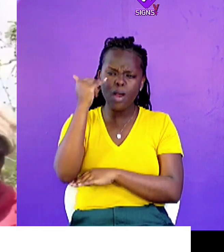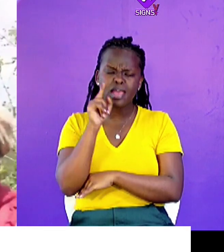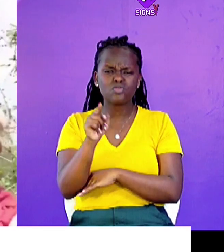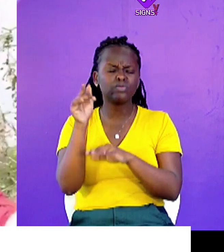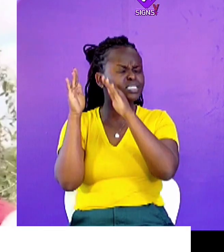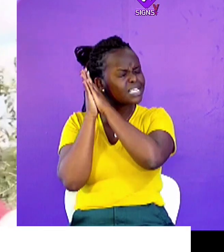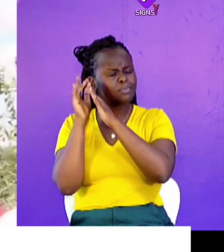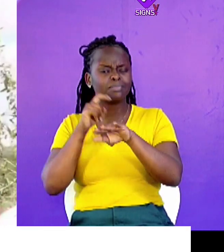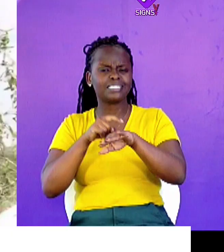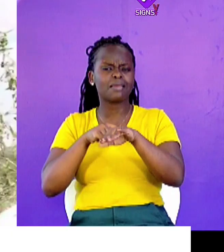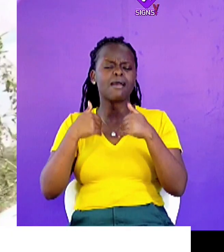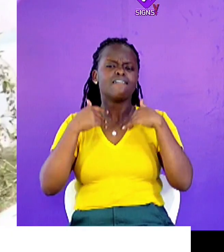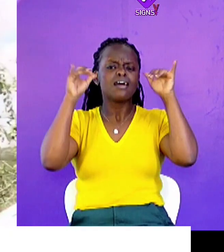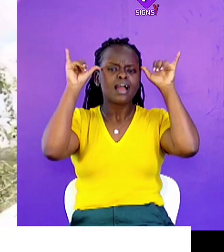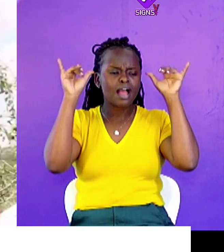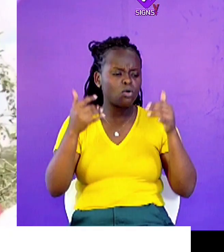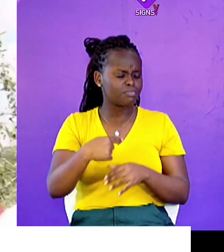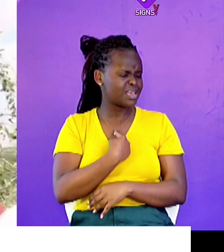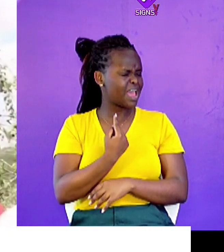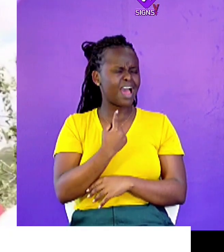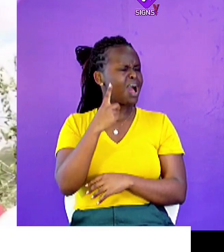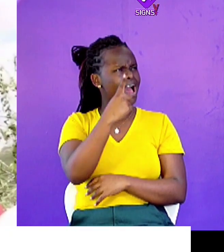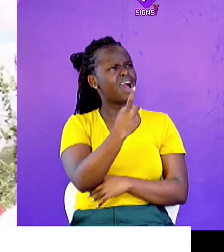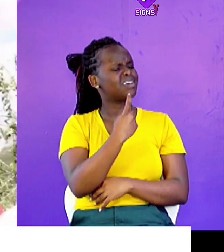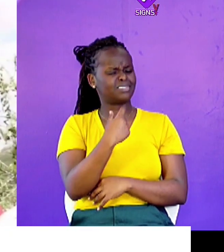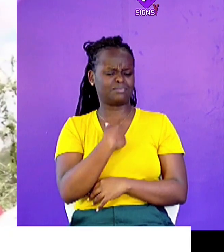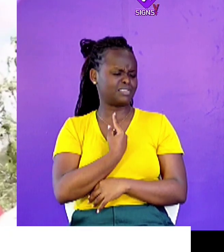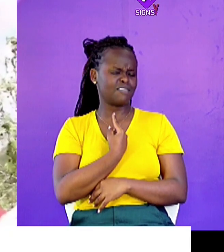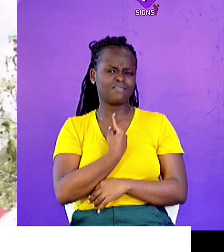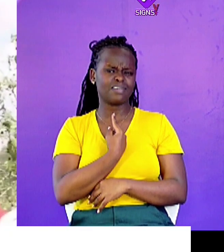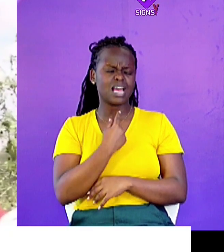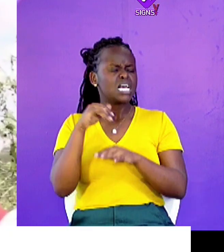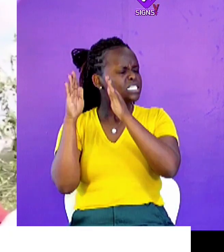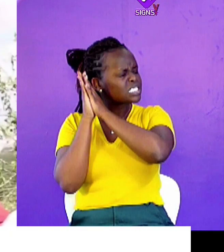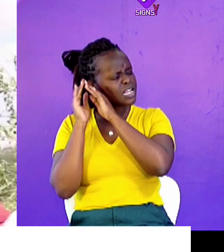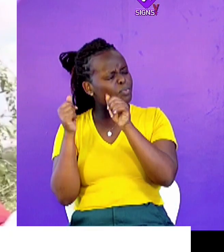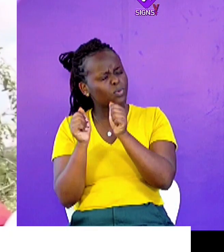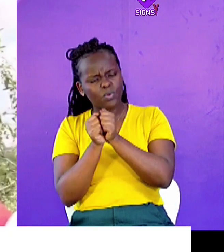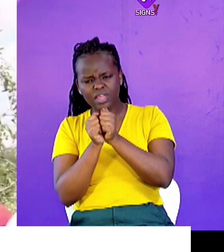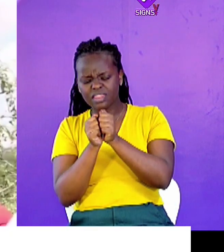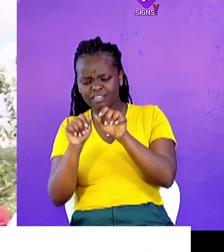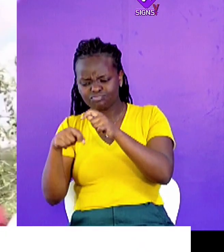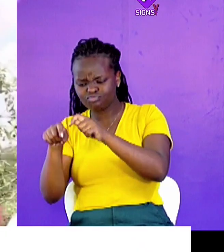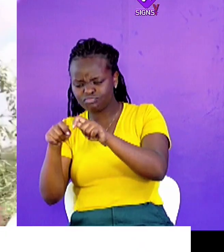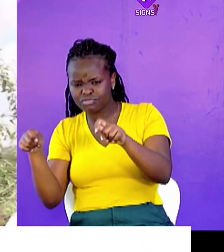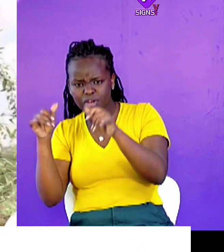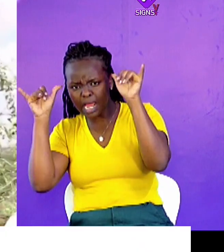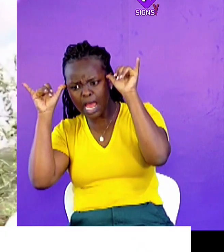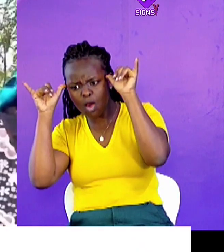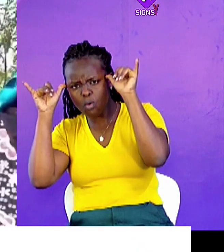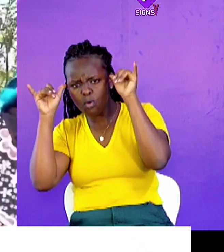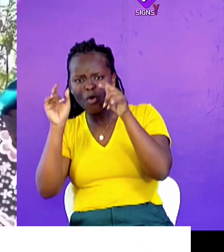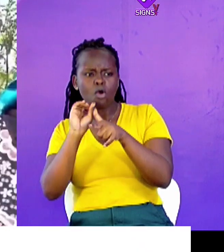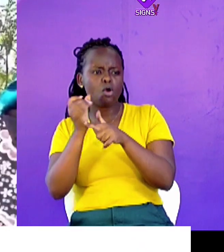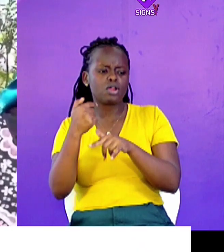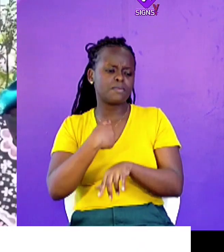unalala ukiwa na ng'ombe?" Sasa nikajiuliza, nitakuwa nalala na ng'ombe kwa rumu yangu ama nitalala kwa ng'ombe?